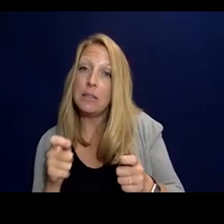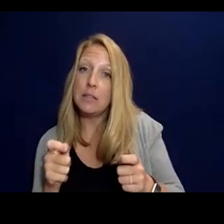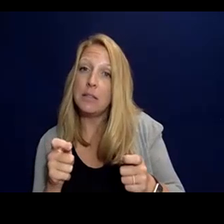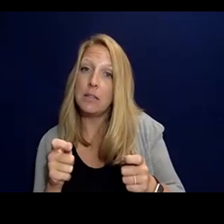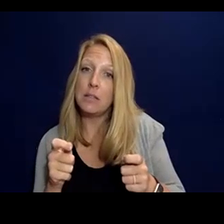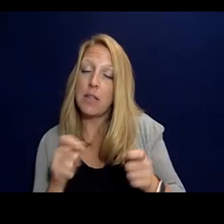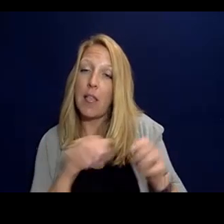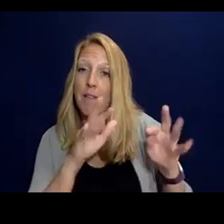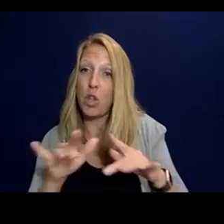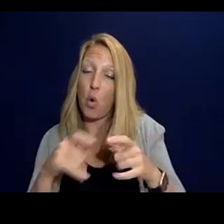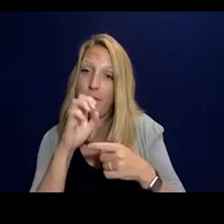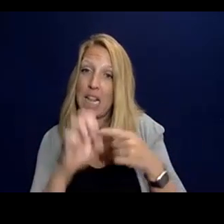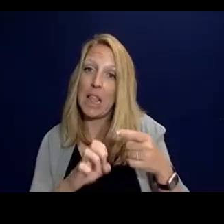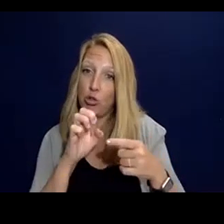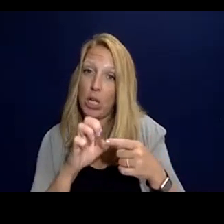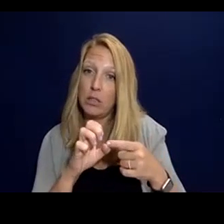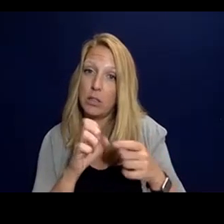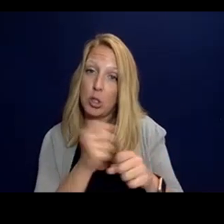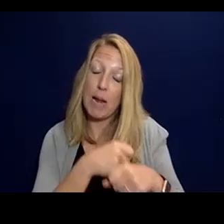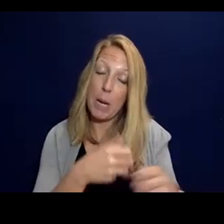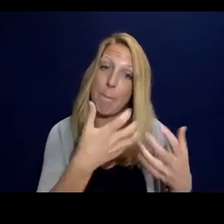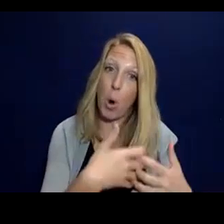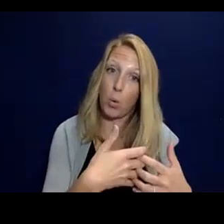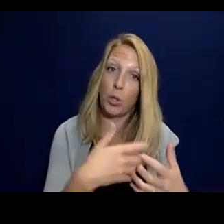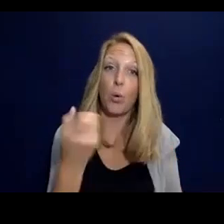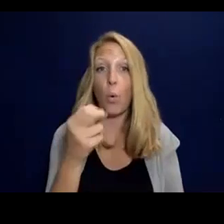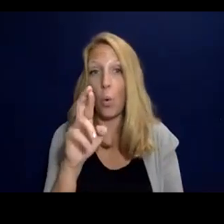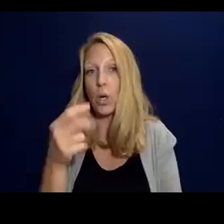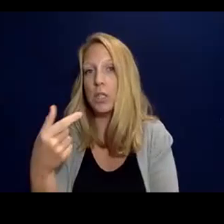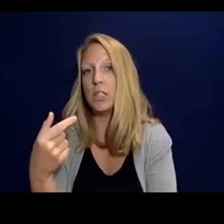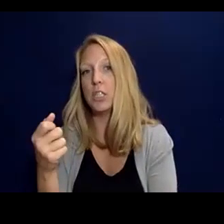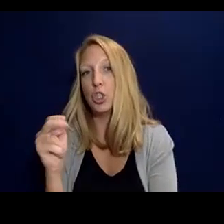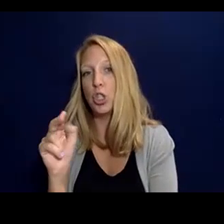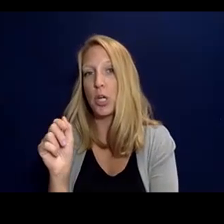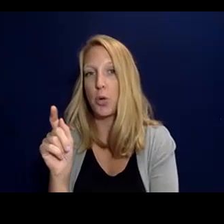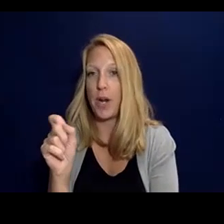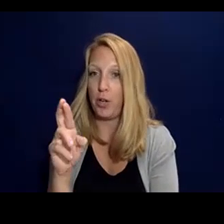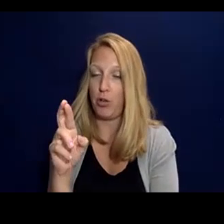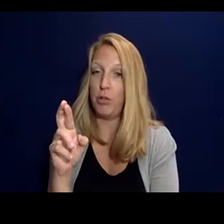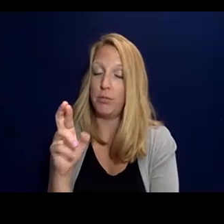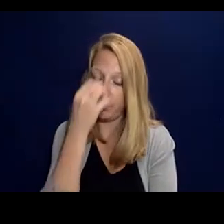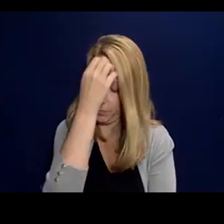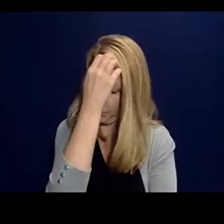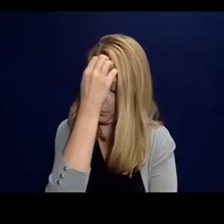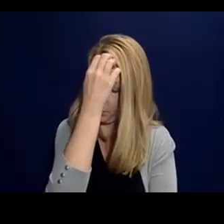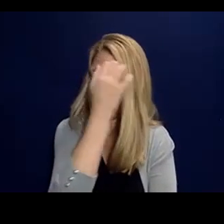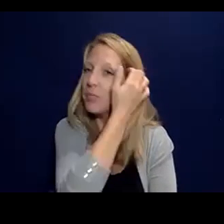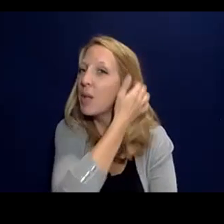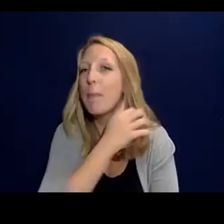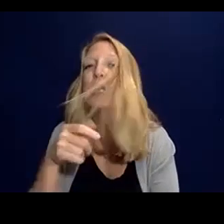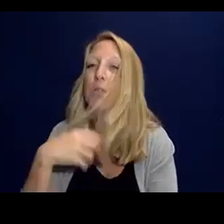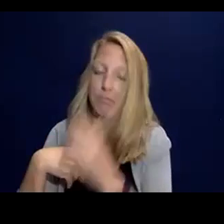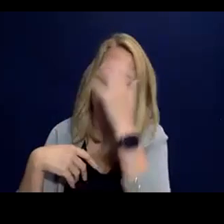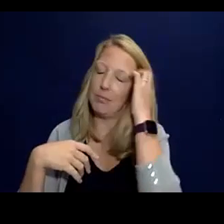flow of the electrons to create a motor or a generator. But those electrons are, for being so tiny, do